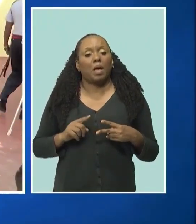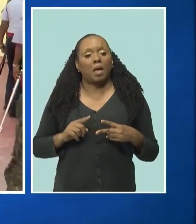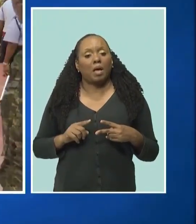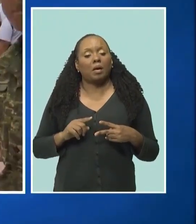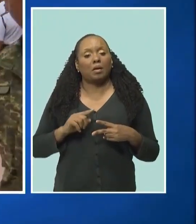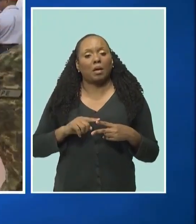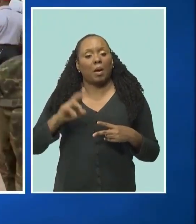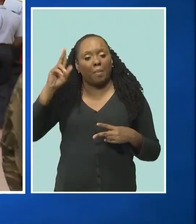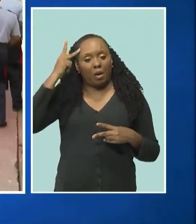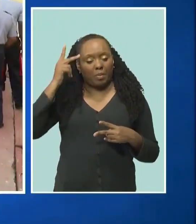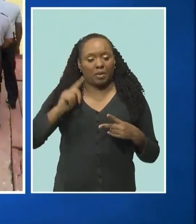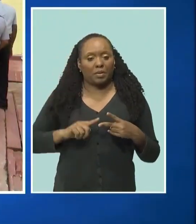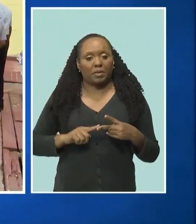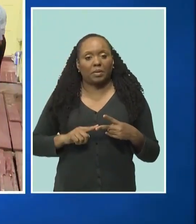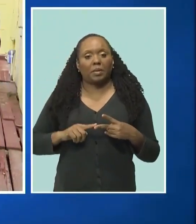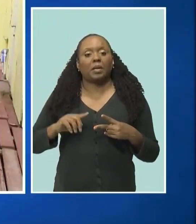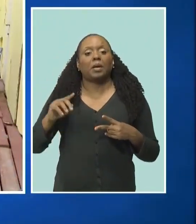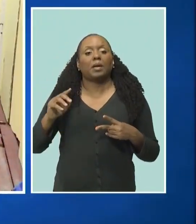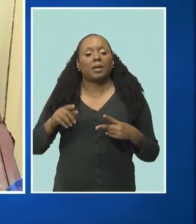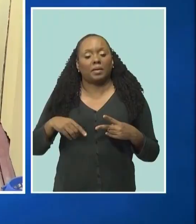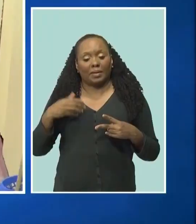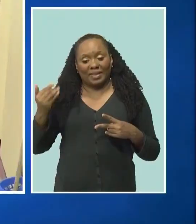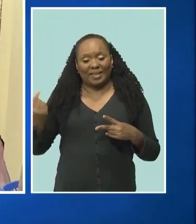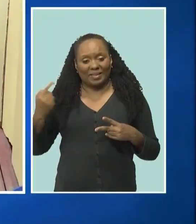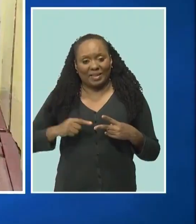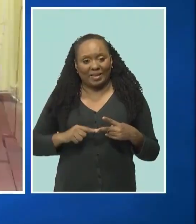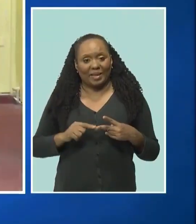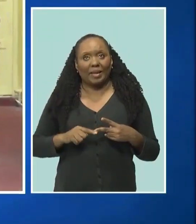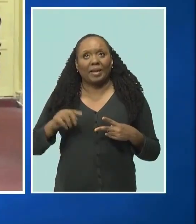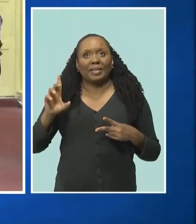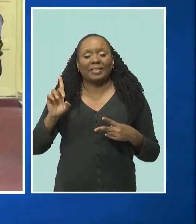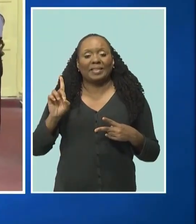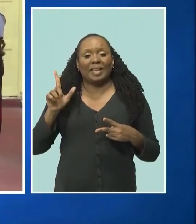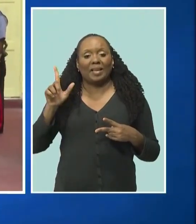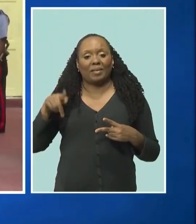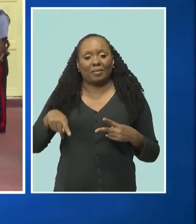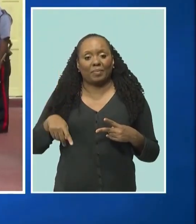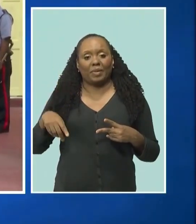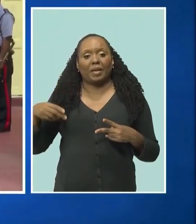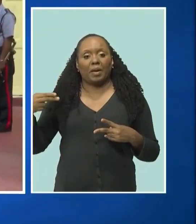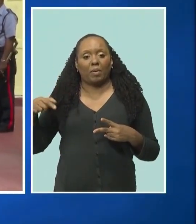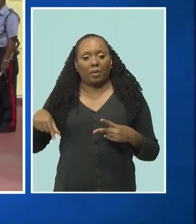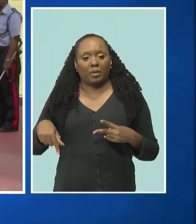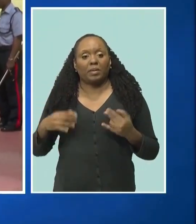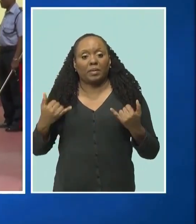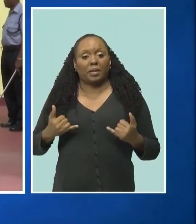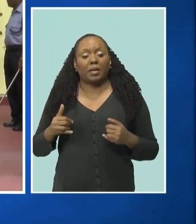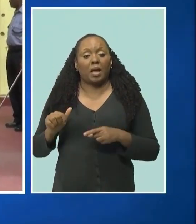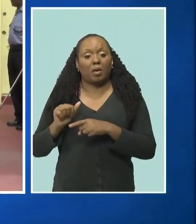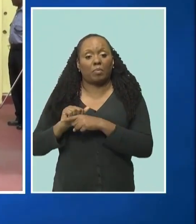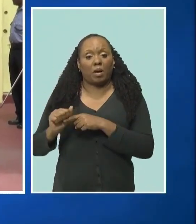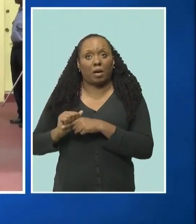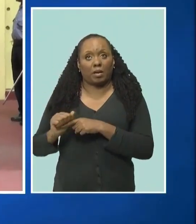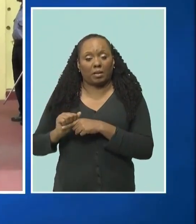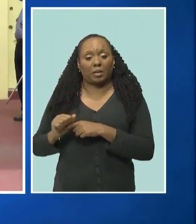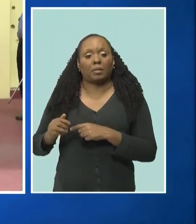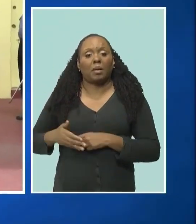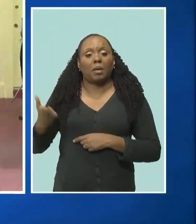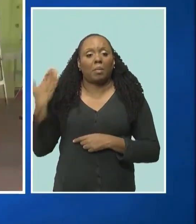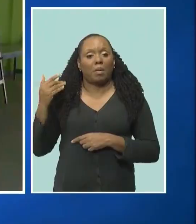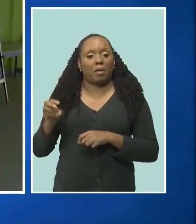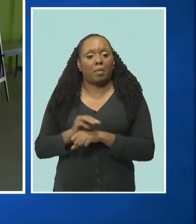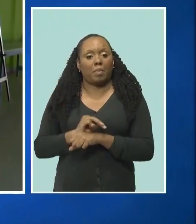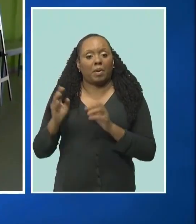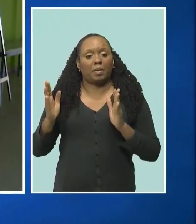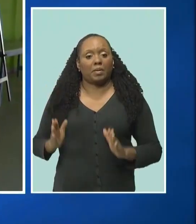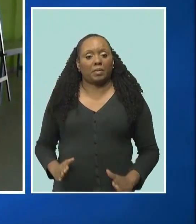following day. Well, this morning, a rehearsal was held at George Street in St. Michael. Former Minister of Foreign Affairs and Foreign